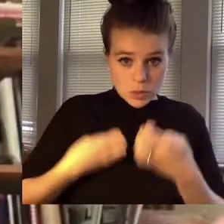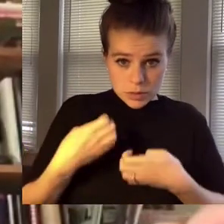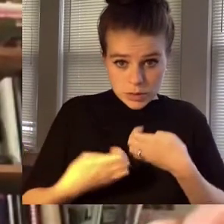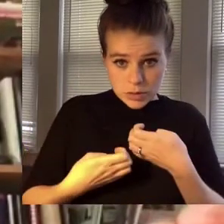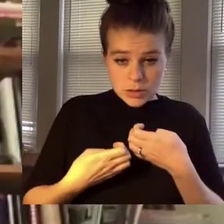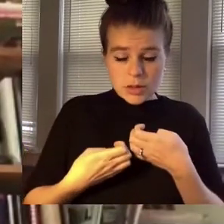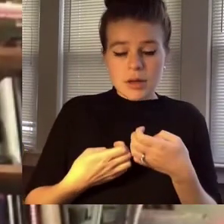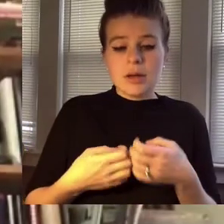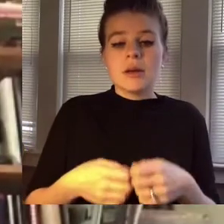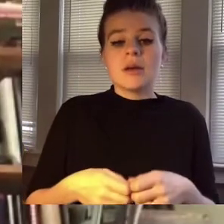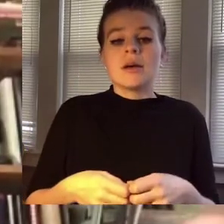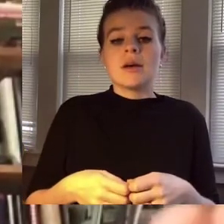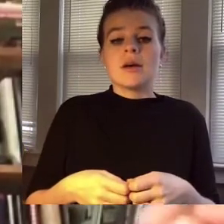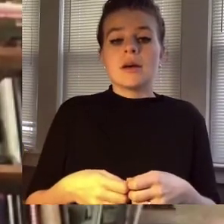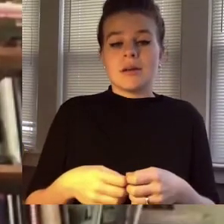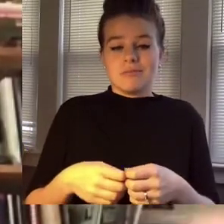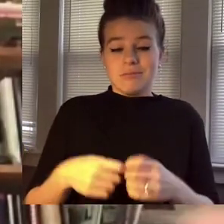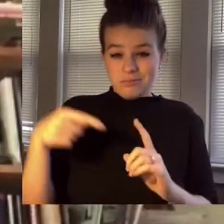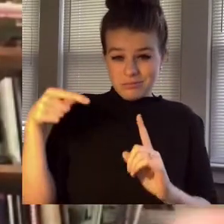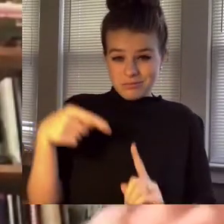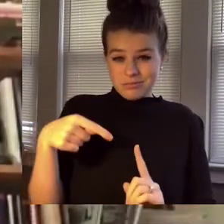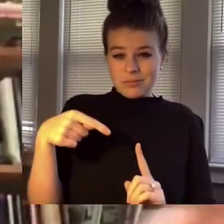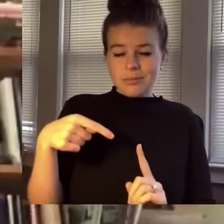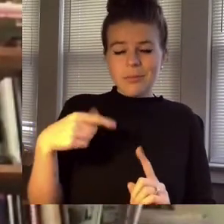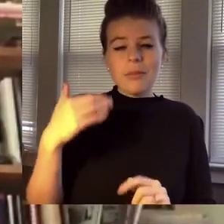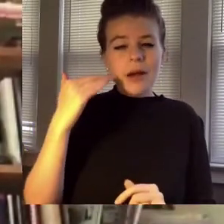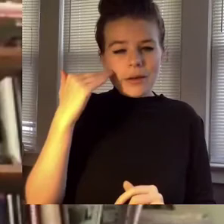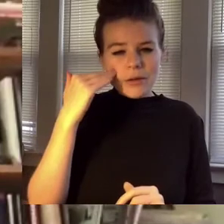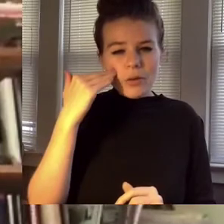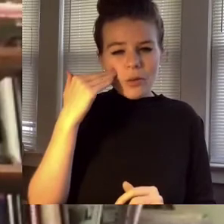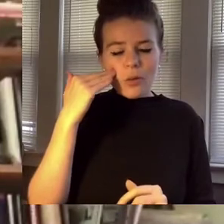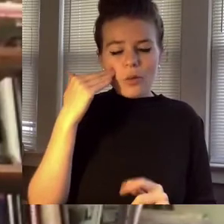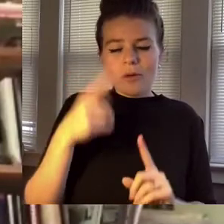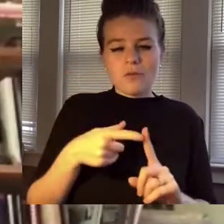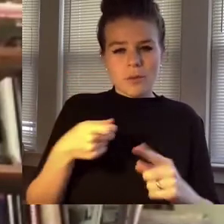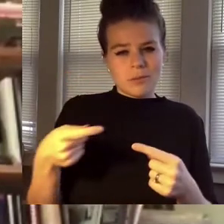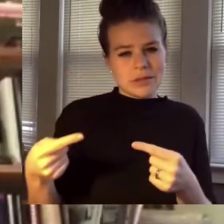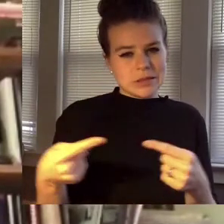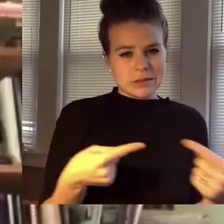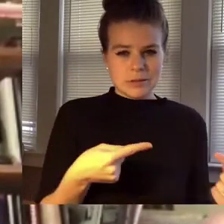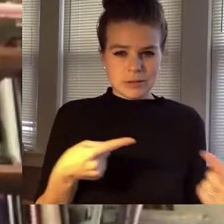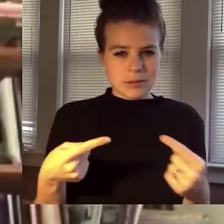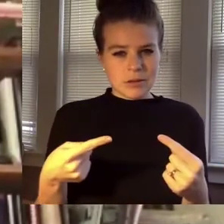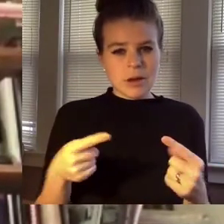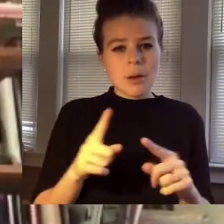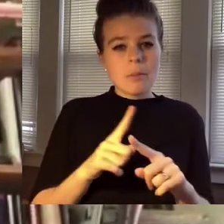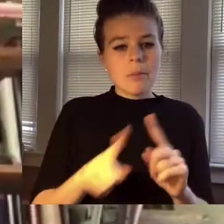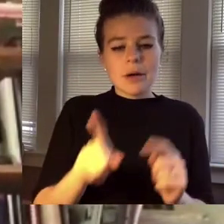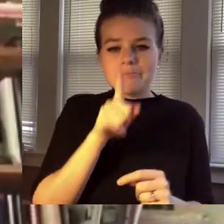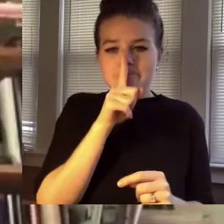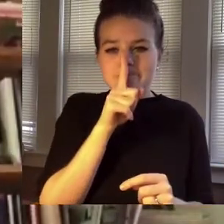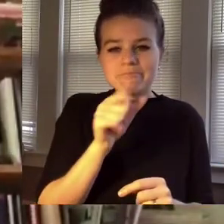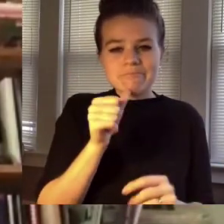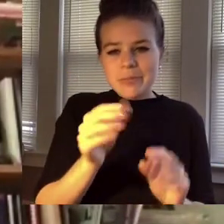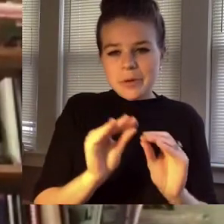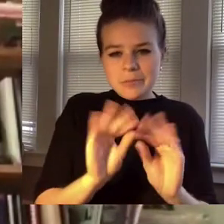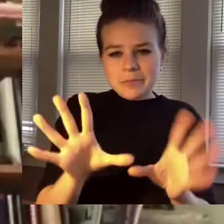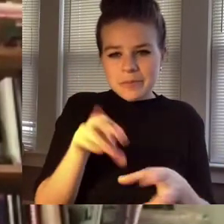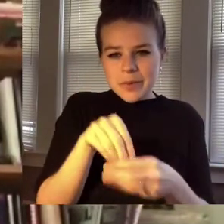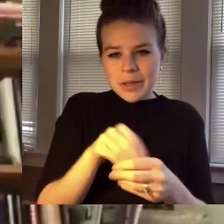is at the emotional heart of it, I know is because of this tension, but this tension is not explicit in the poem. It's not explicit in the